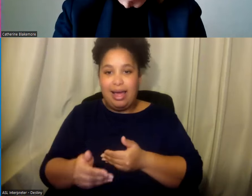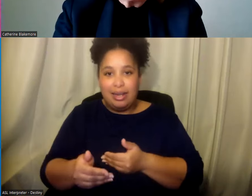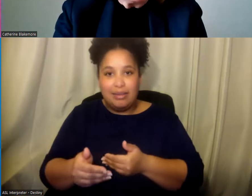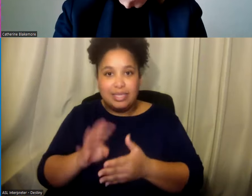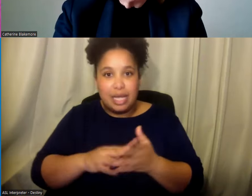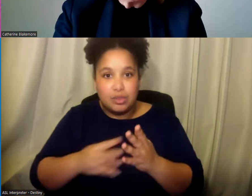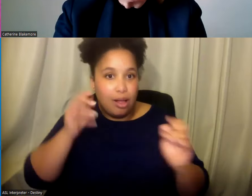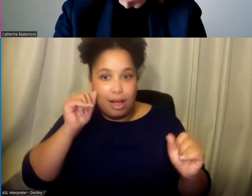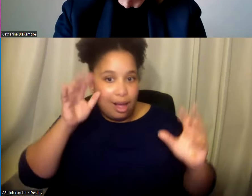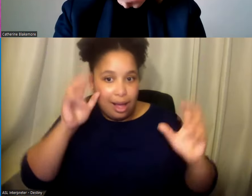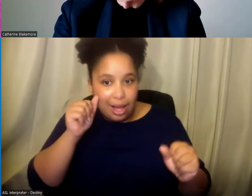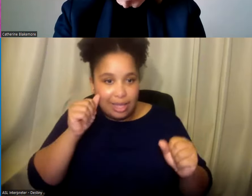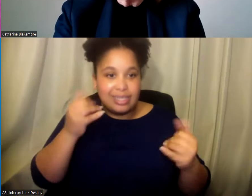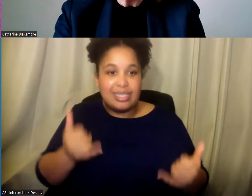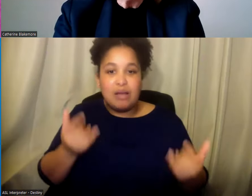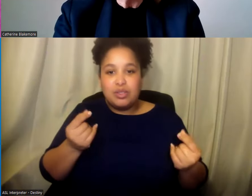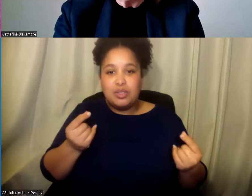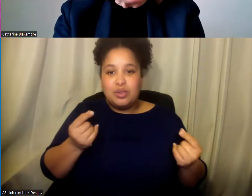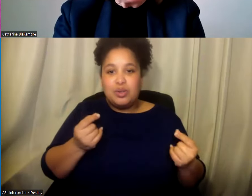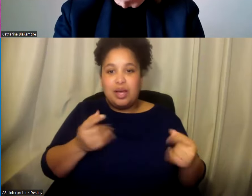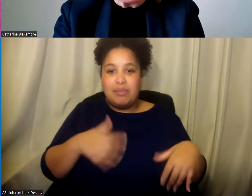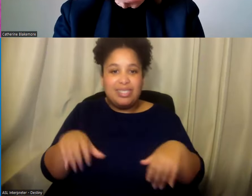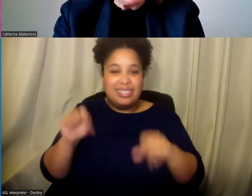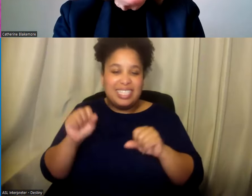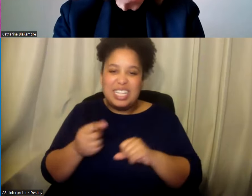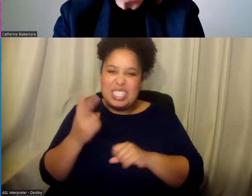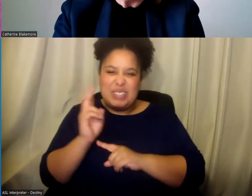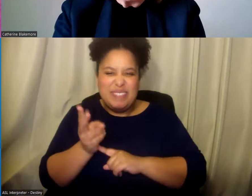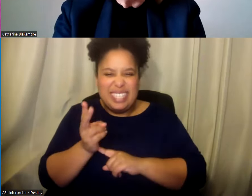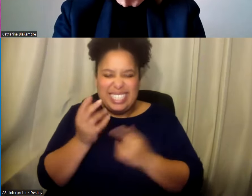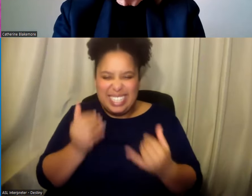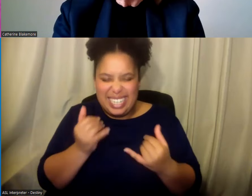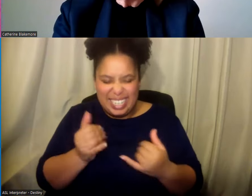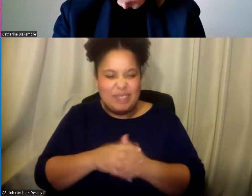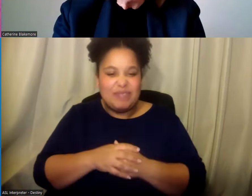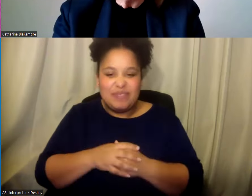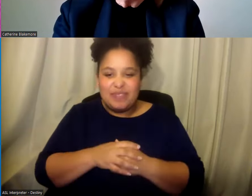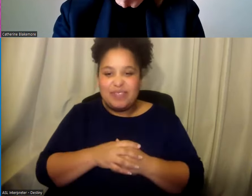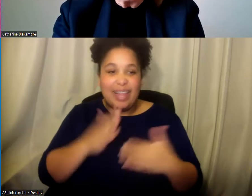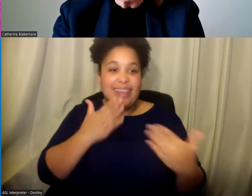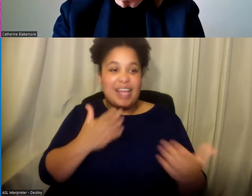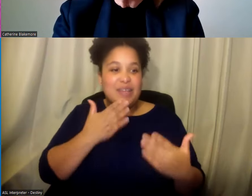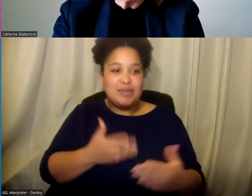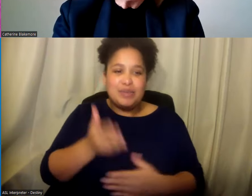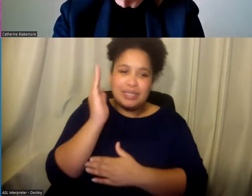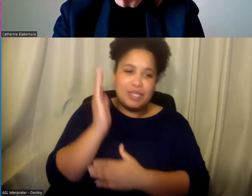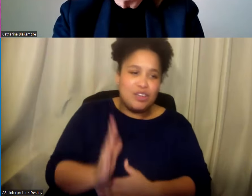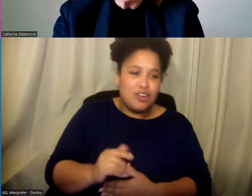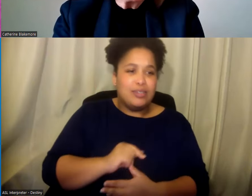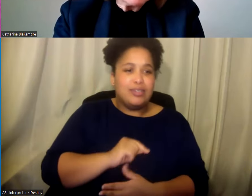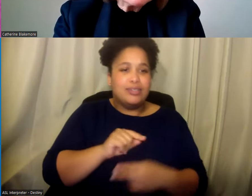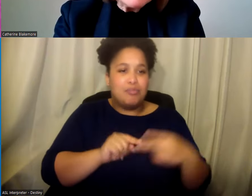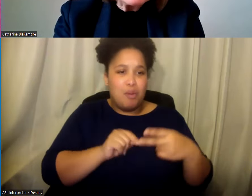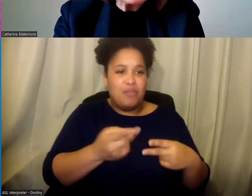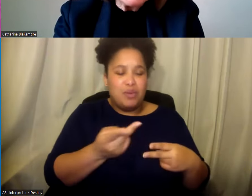remarkable? So I'm going to hijack like 2 minutes of that time. Say thank you to our speakers, good information about